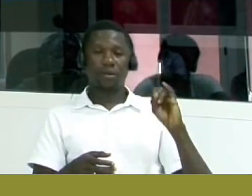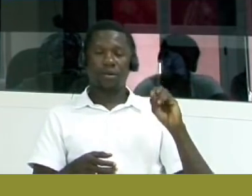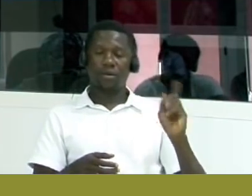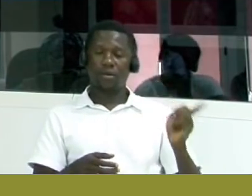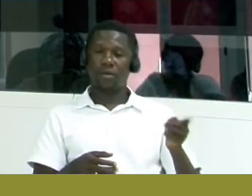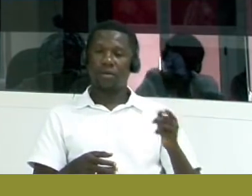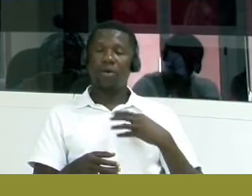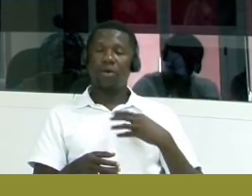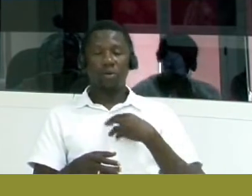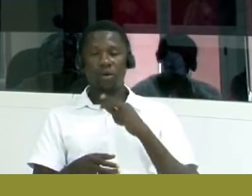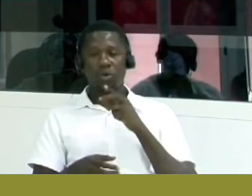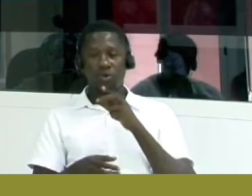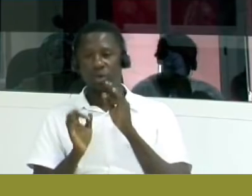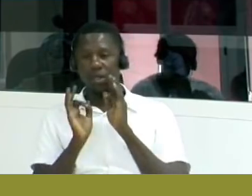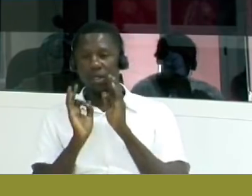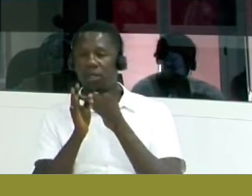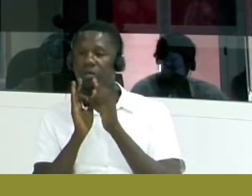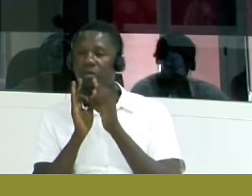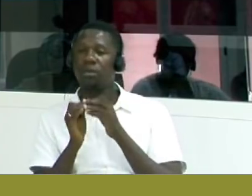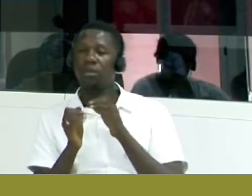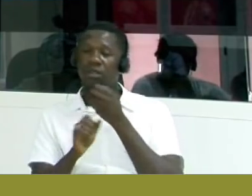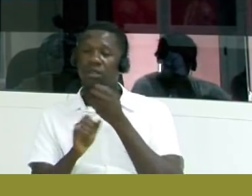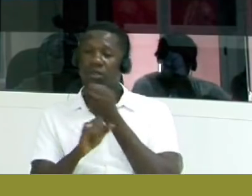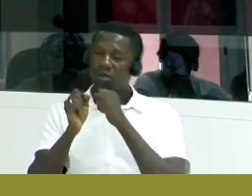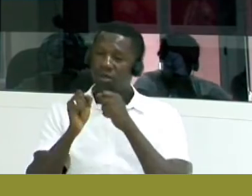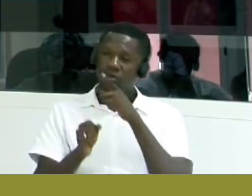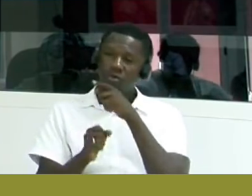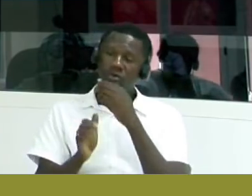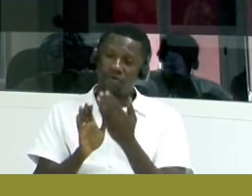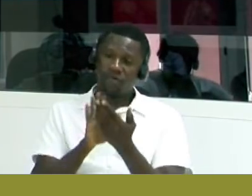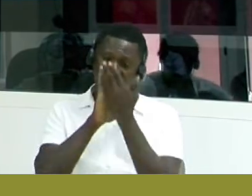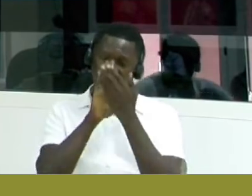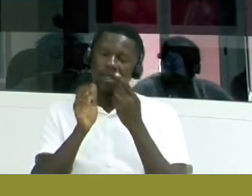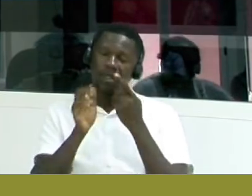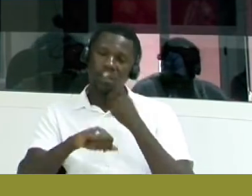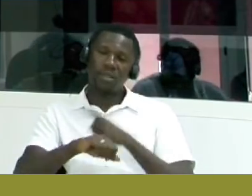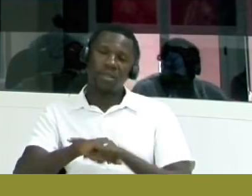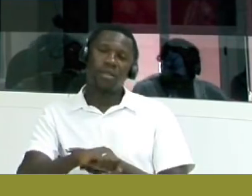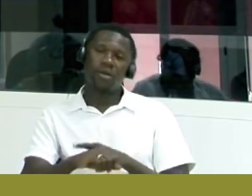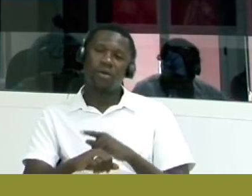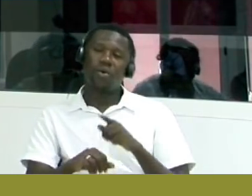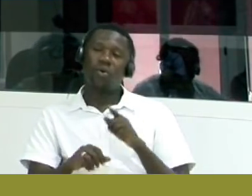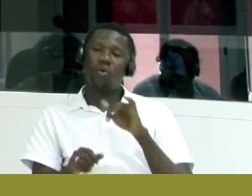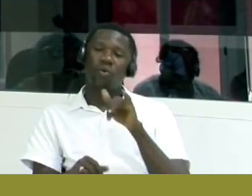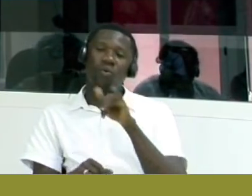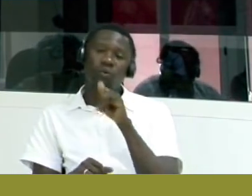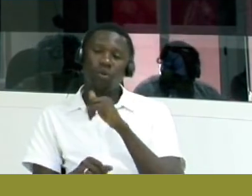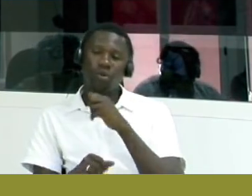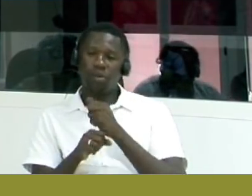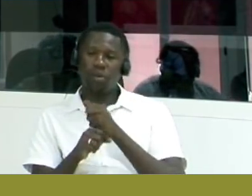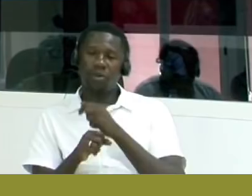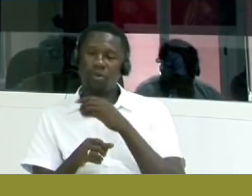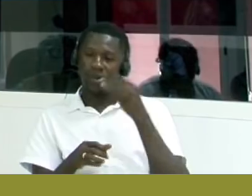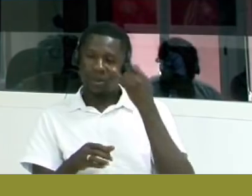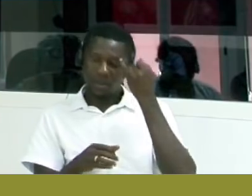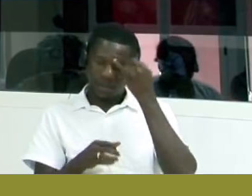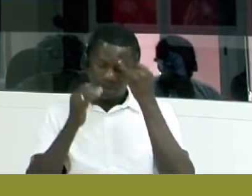to explain the circumstances you faced at this time, which made you to take the decisions that you